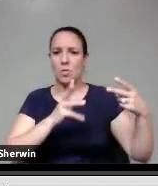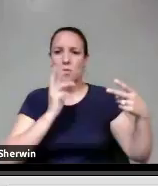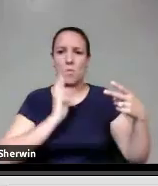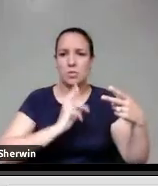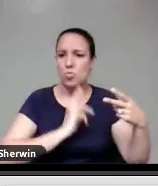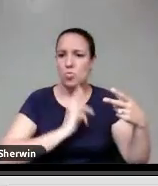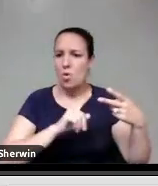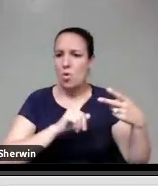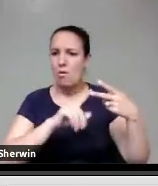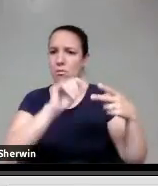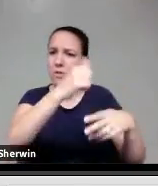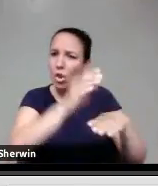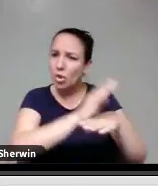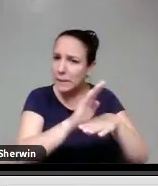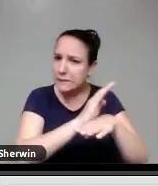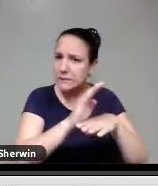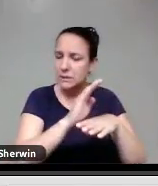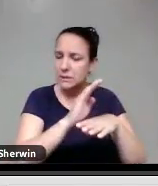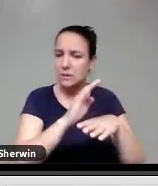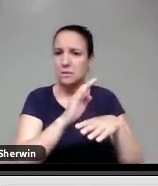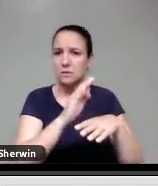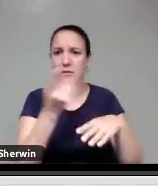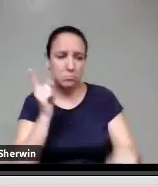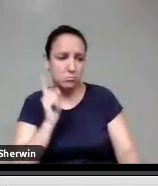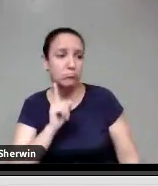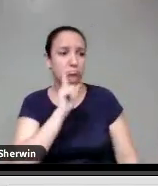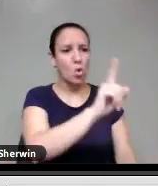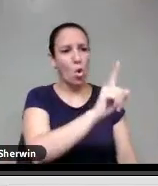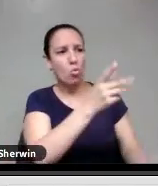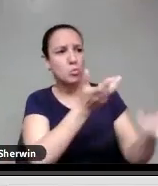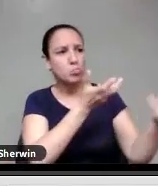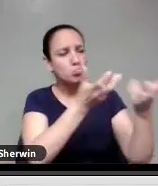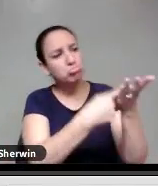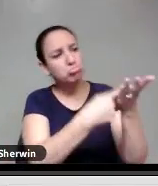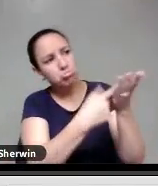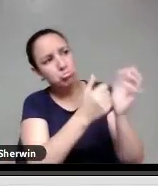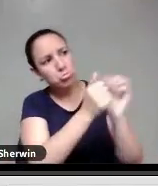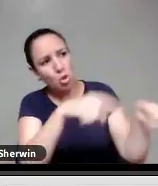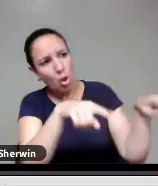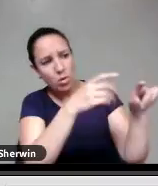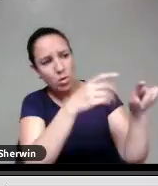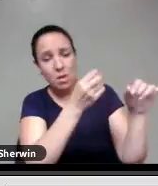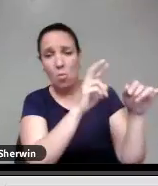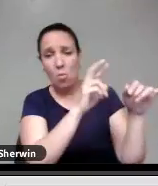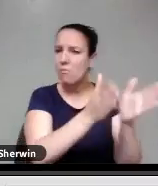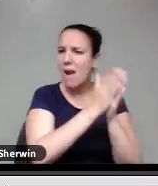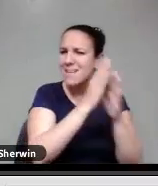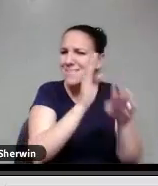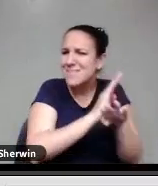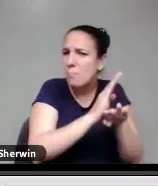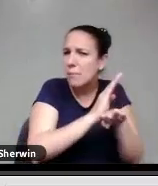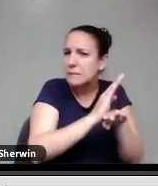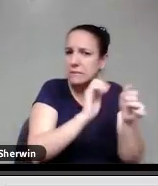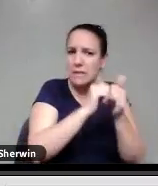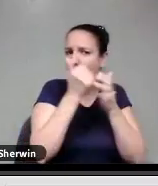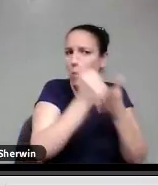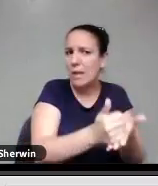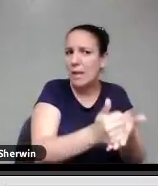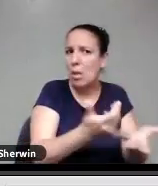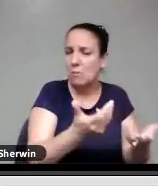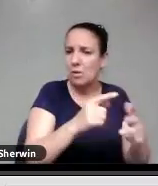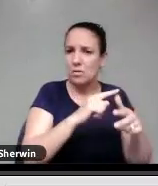would enjoy. Go to the local businesses and talk to their patrons, or ask the businesses, how can we serve you? Ask the restaurants,